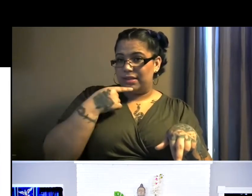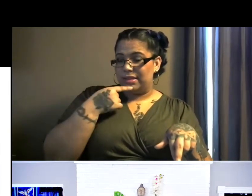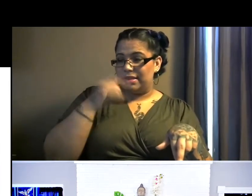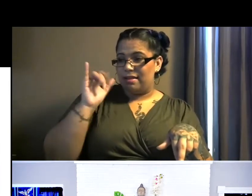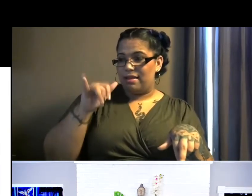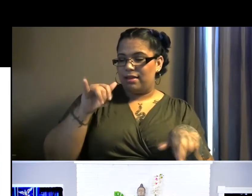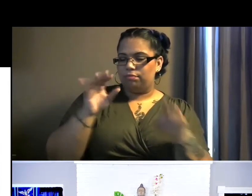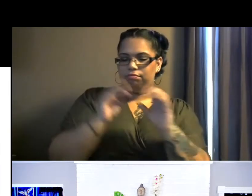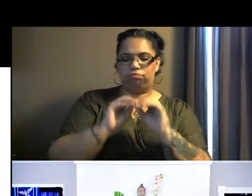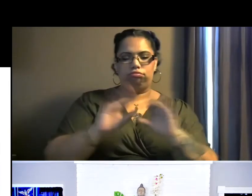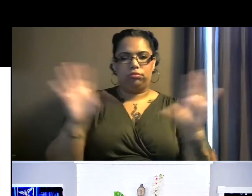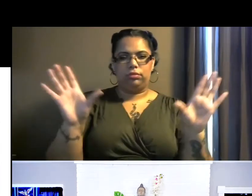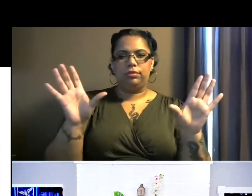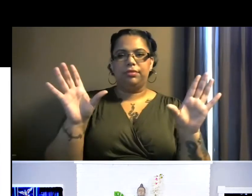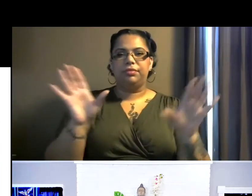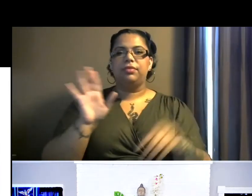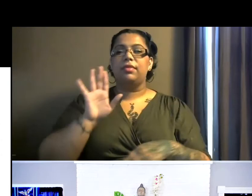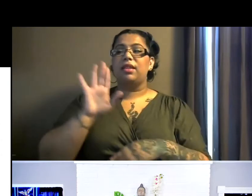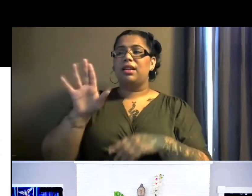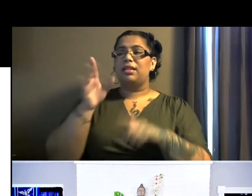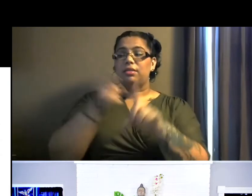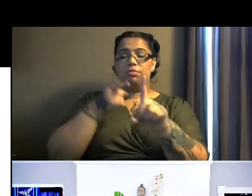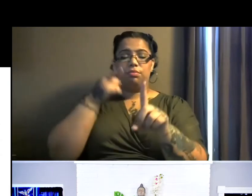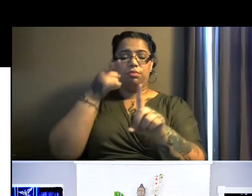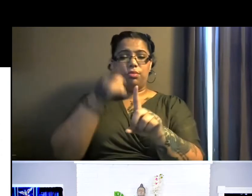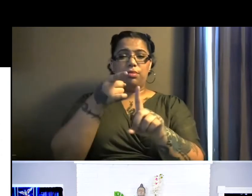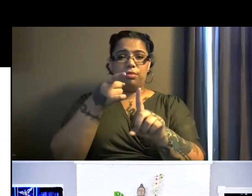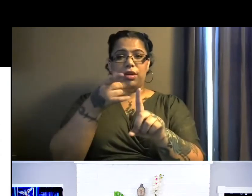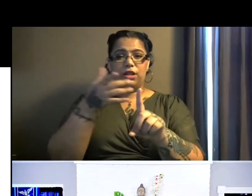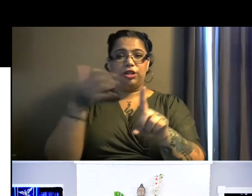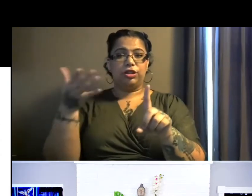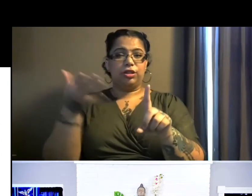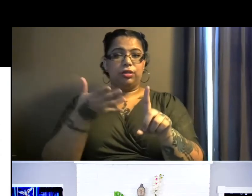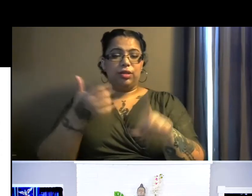His mission is to live, move, and be an active,